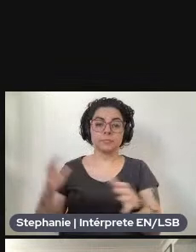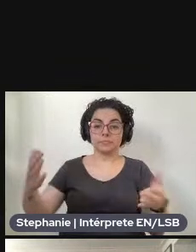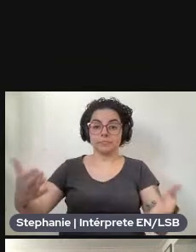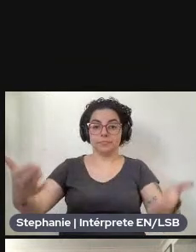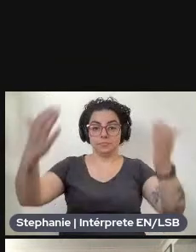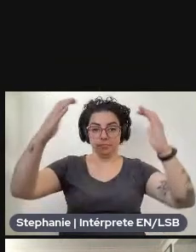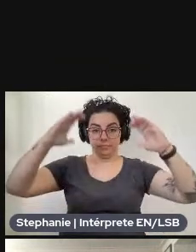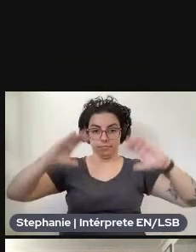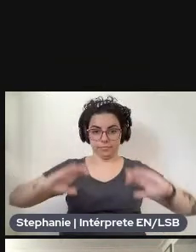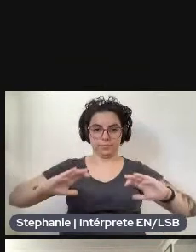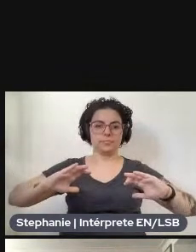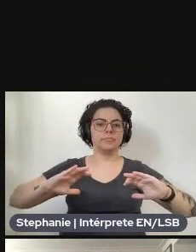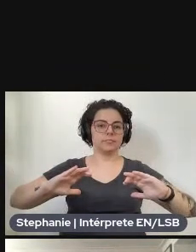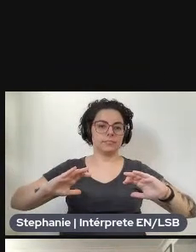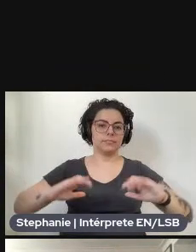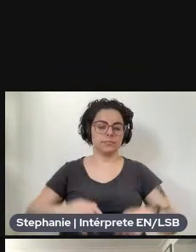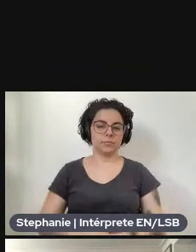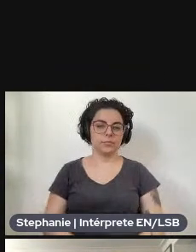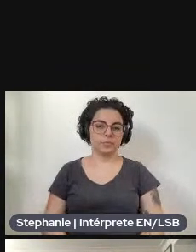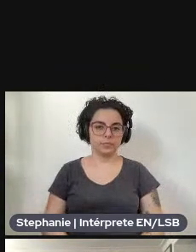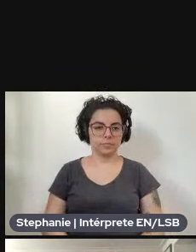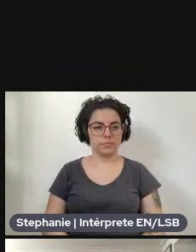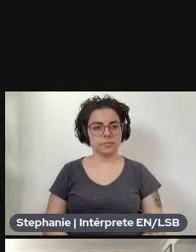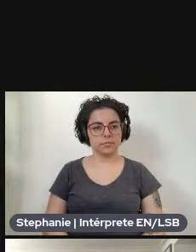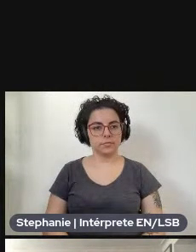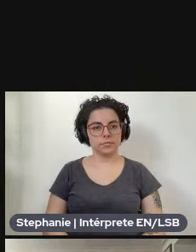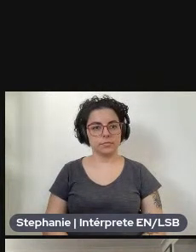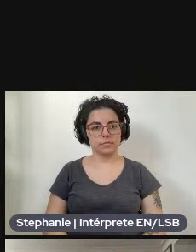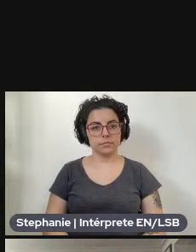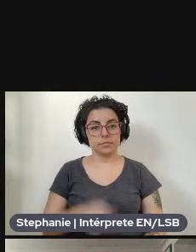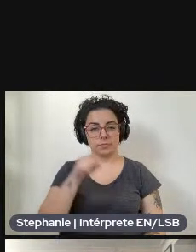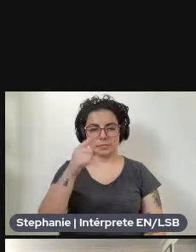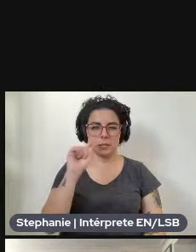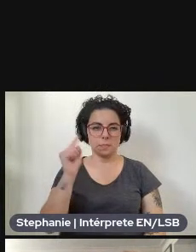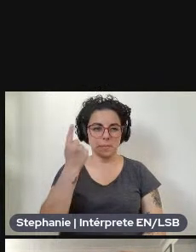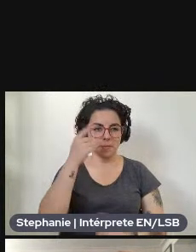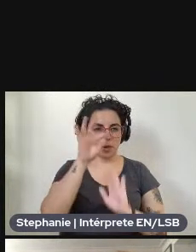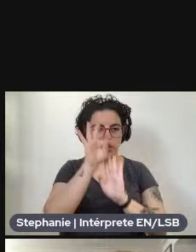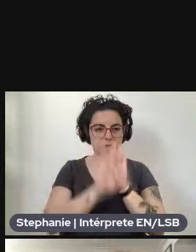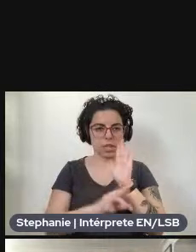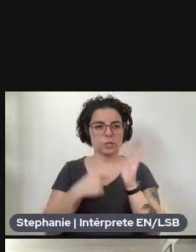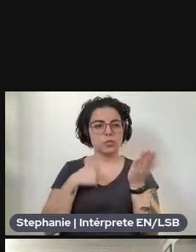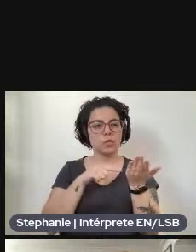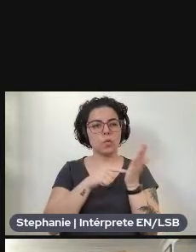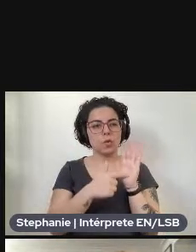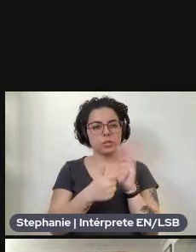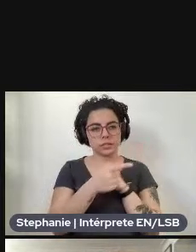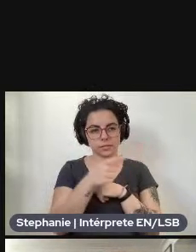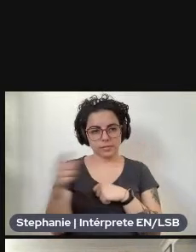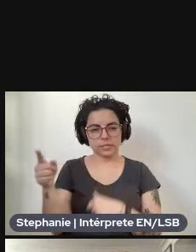printer's top cover." Portanto, este é o primeiro texto que vos trago. Não